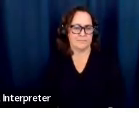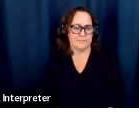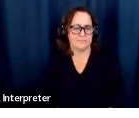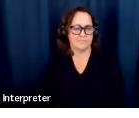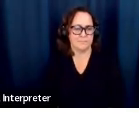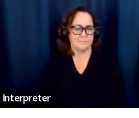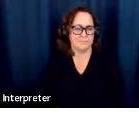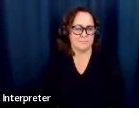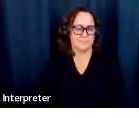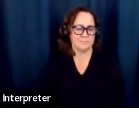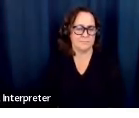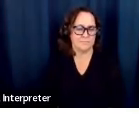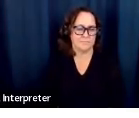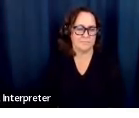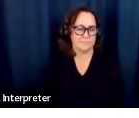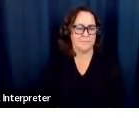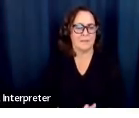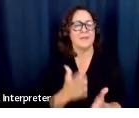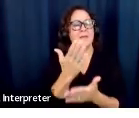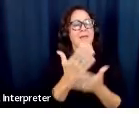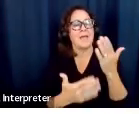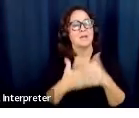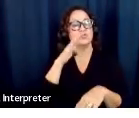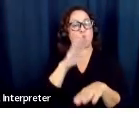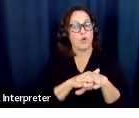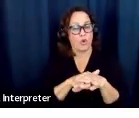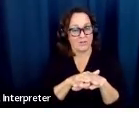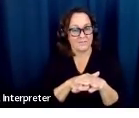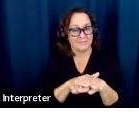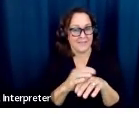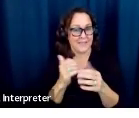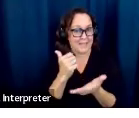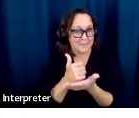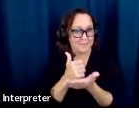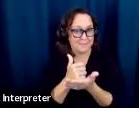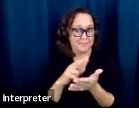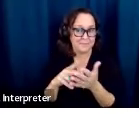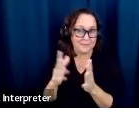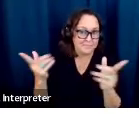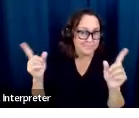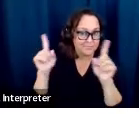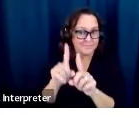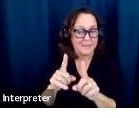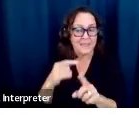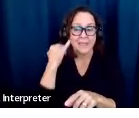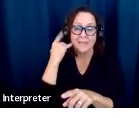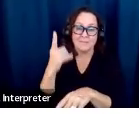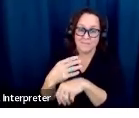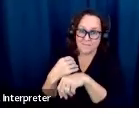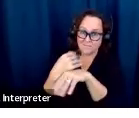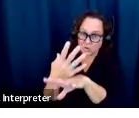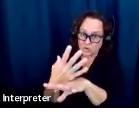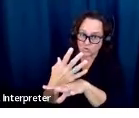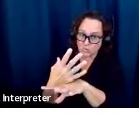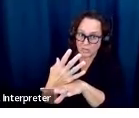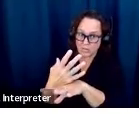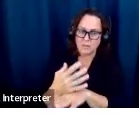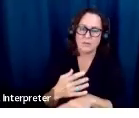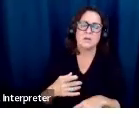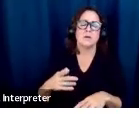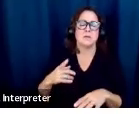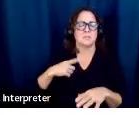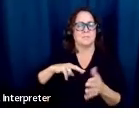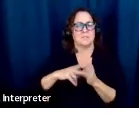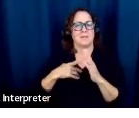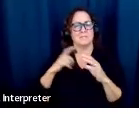For hands-on assistance, if a participant receives virtual services, the provider must maintain and train staff on written policies